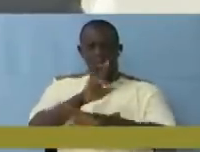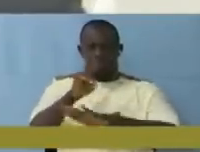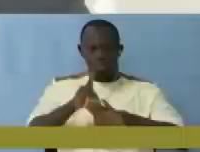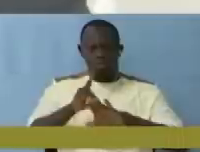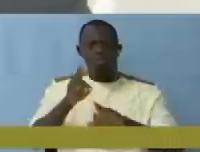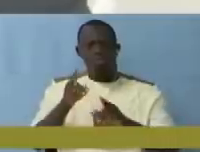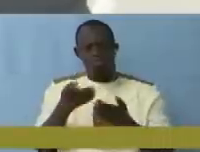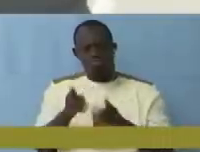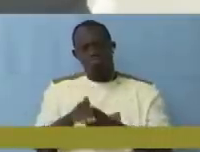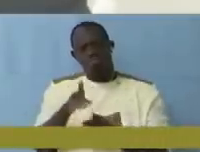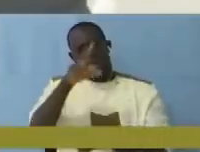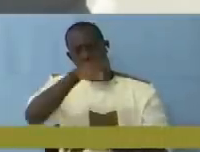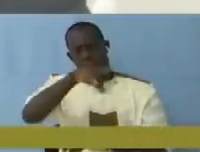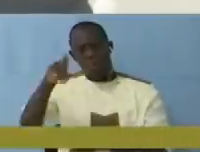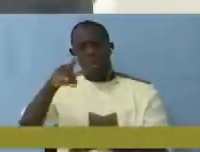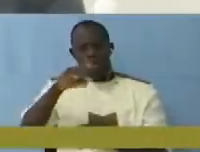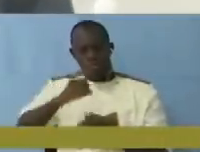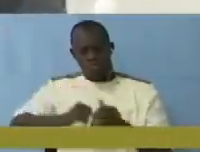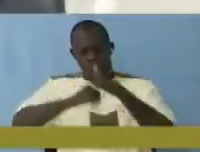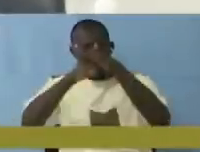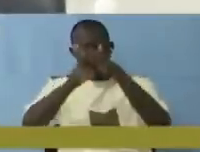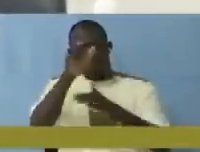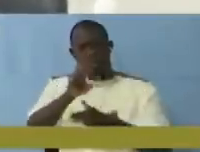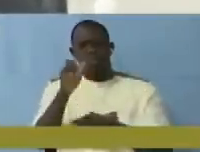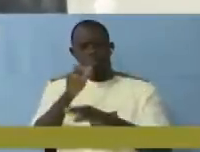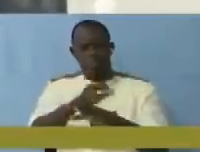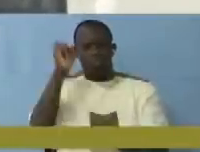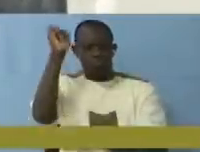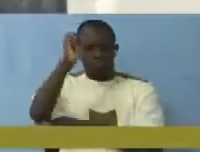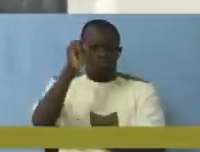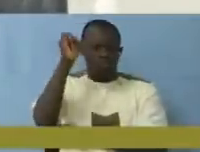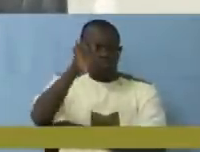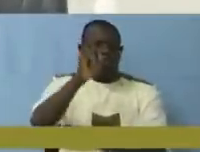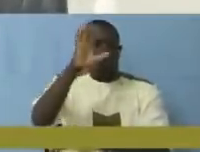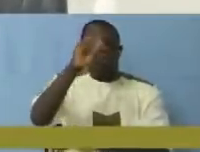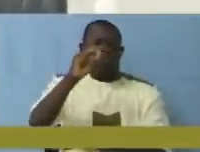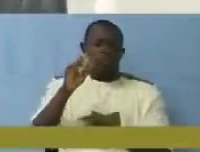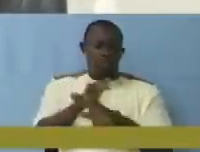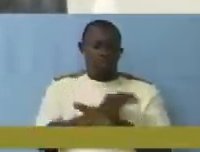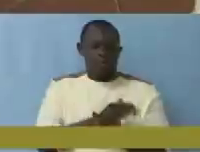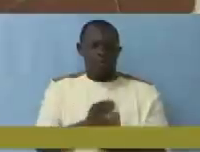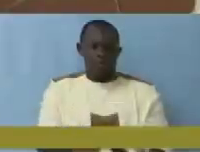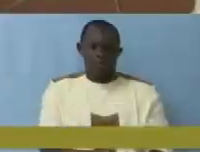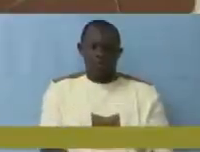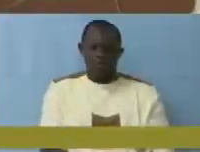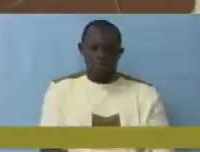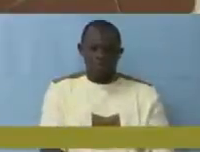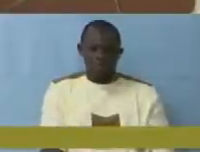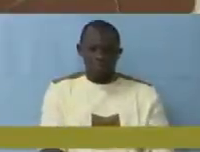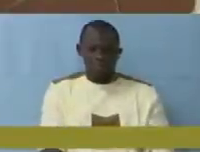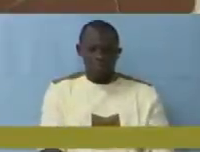men yalonko PPP la kanuntel wala yakenu American wala korda ambassador la korda baro mafamala.